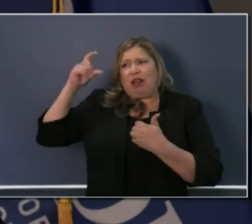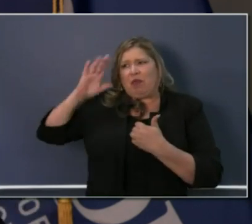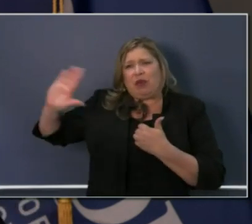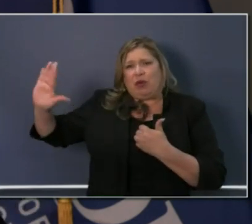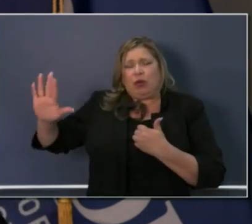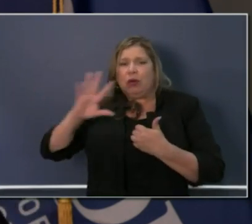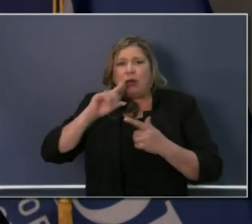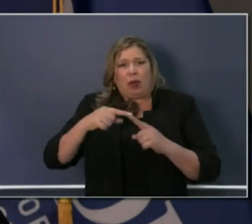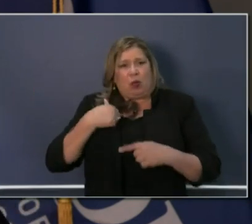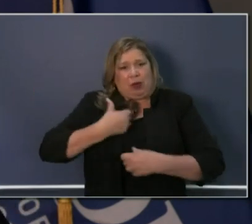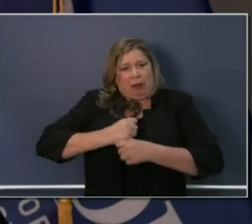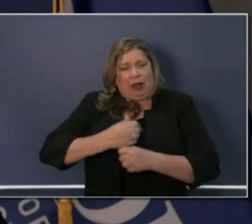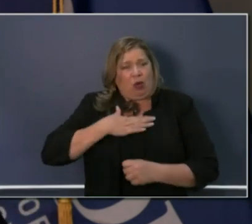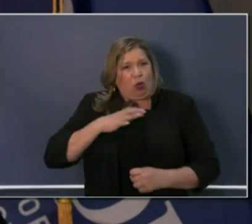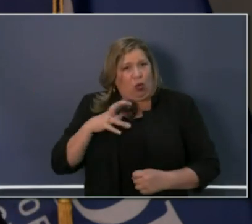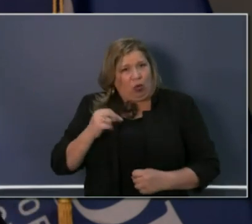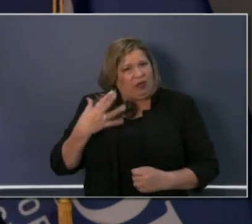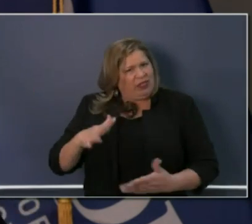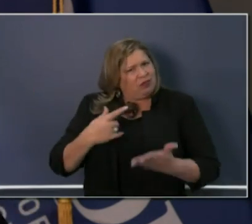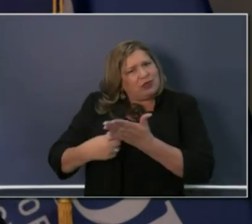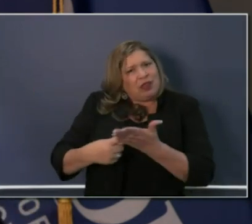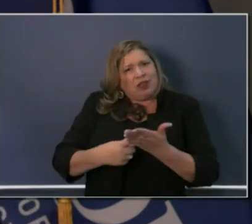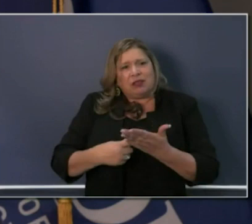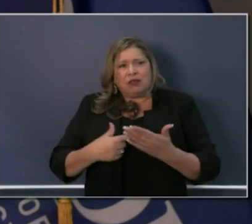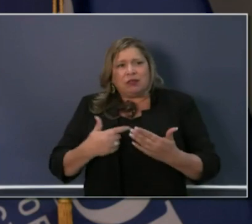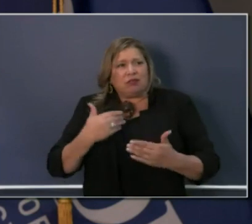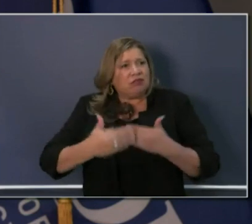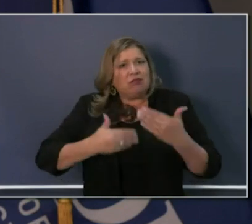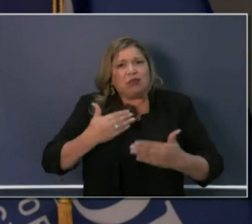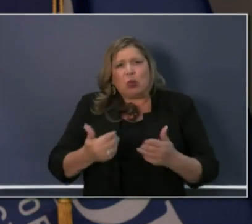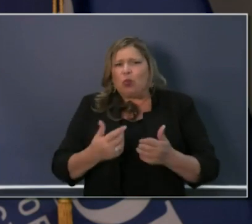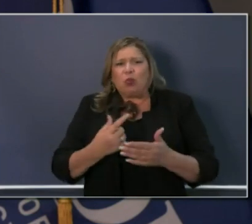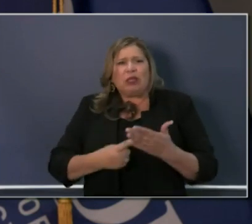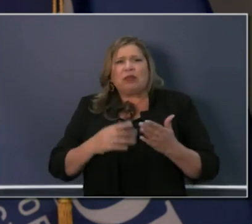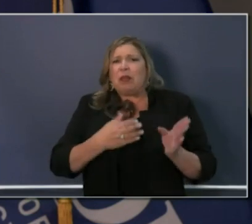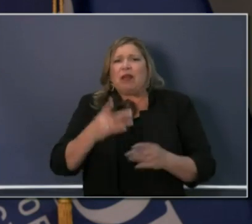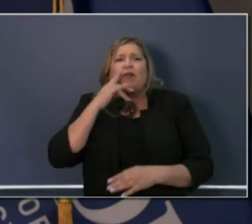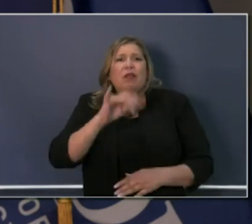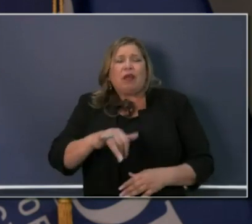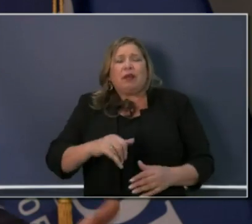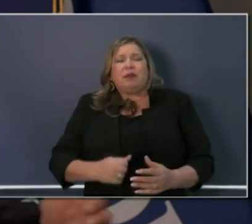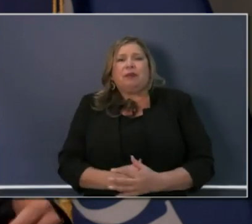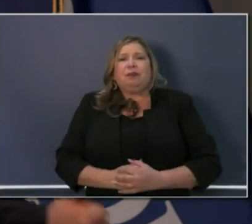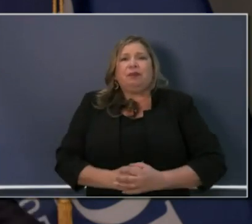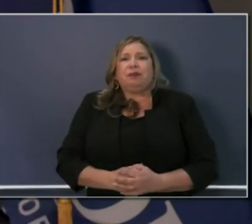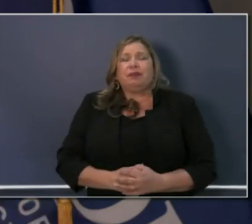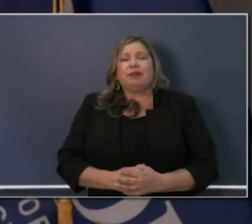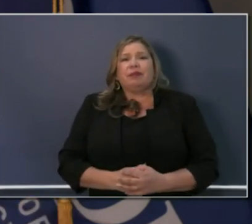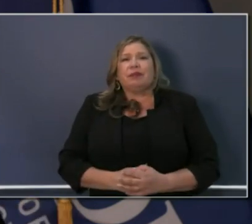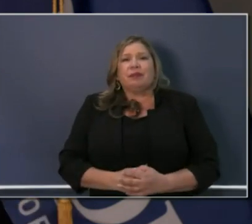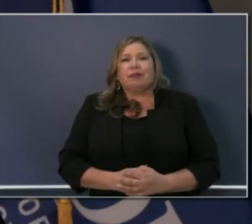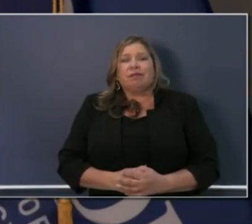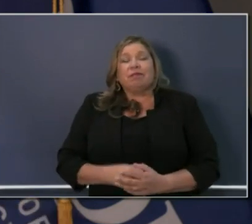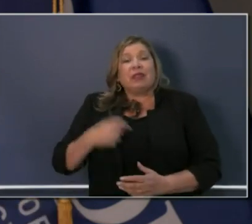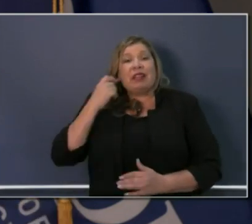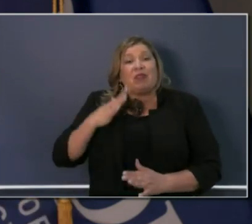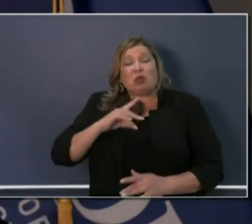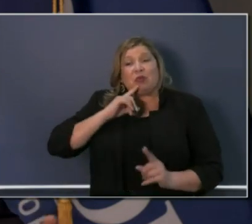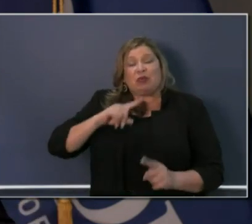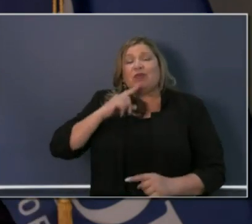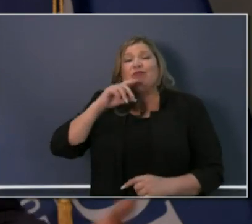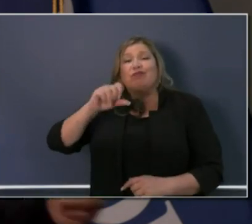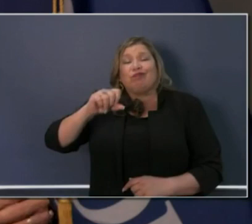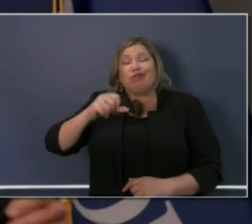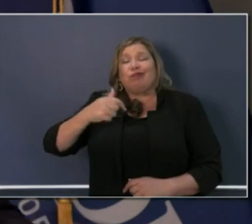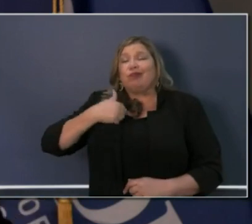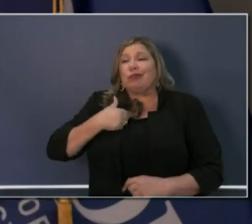those steps to get there? We had a pretty remarkable conversations. I was pleased to have just yesterday with the CEO of Genentech,